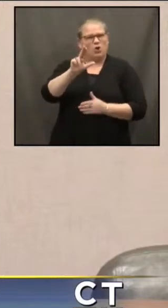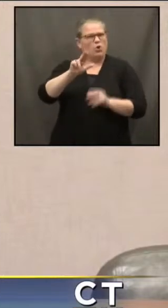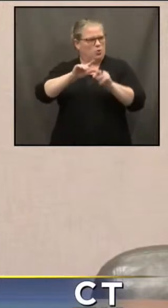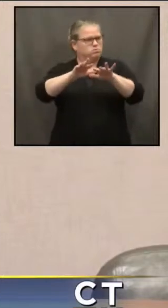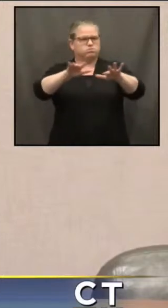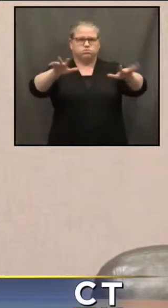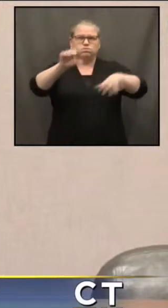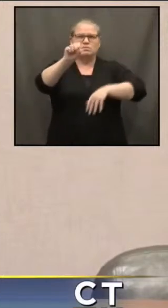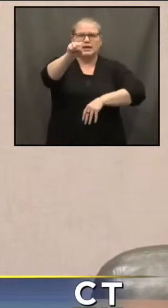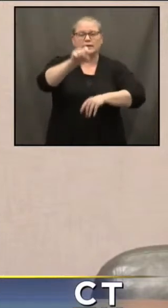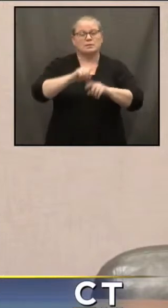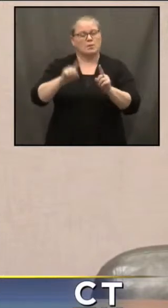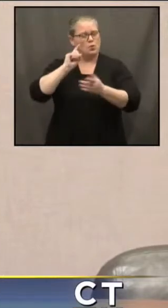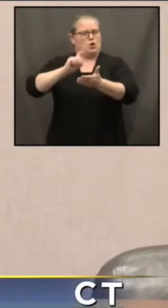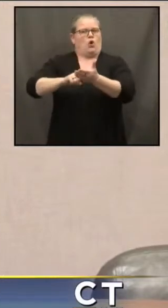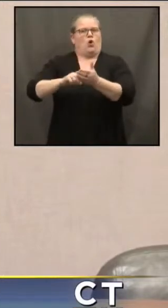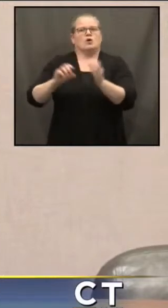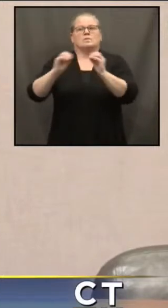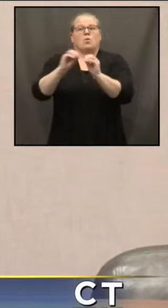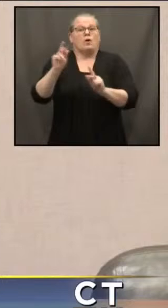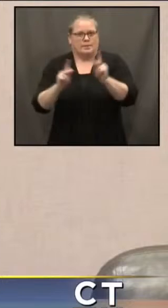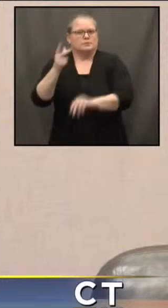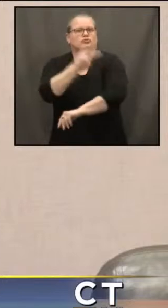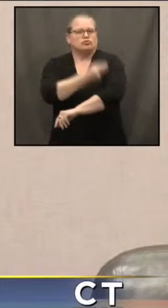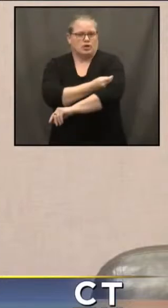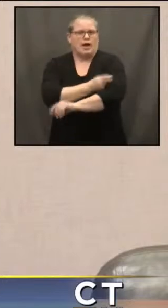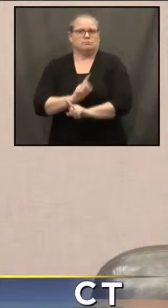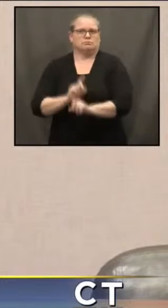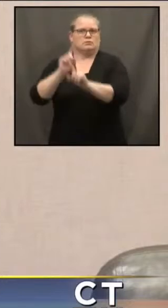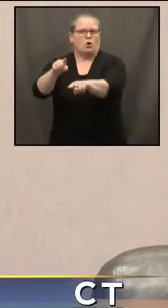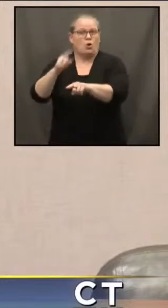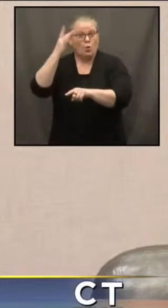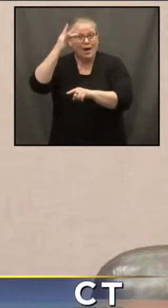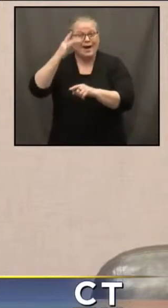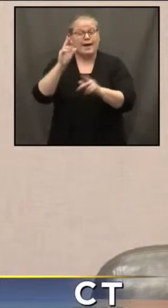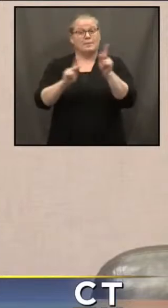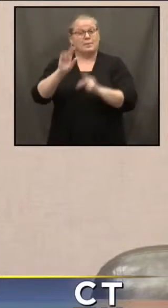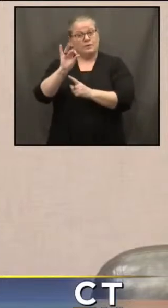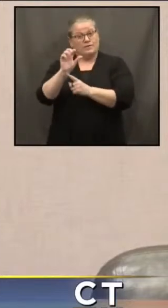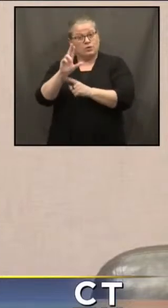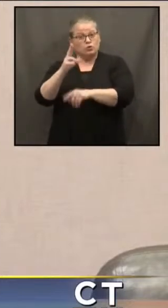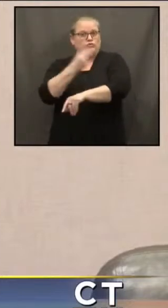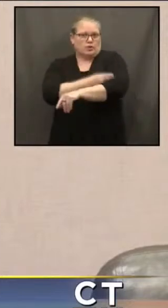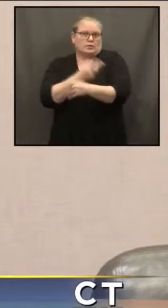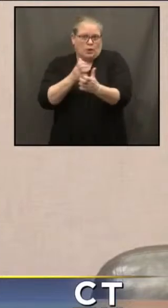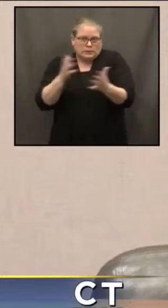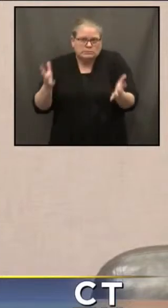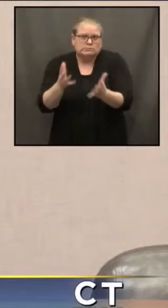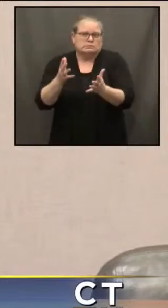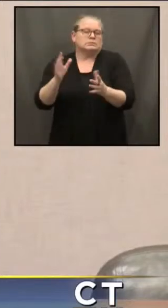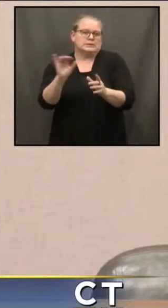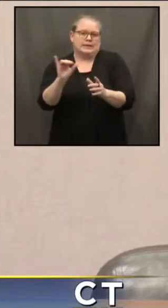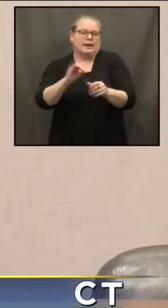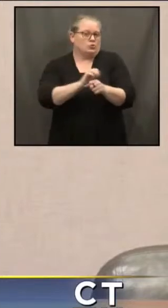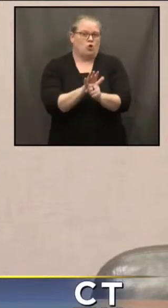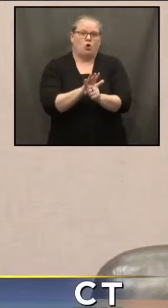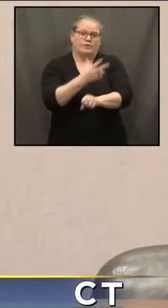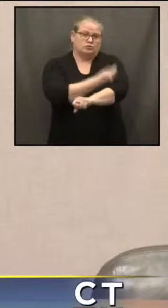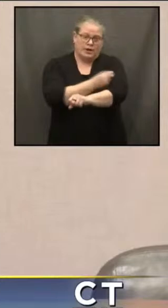brought this point up because we want to continue to have people getting their flu shots as well. Thank